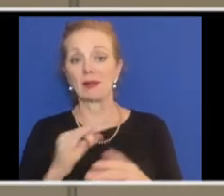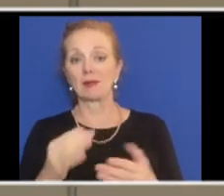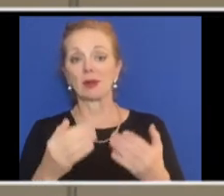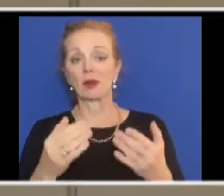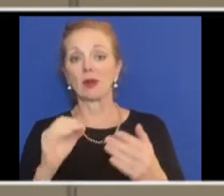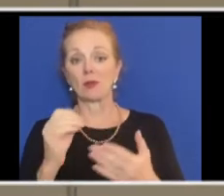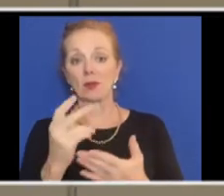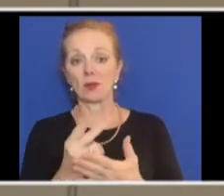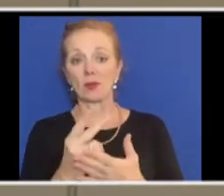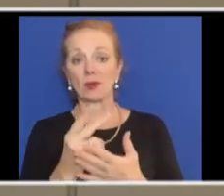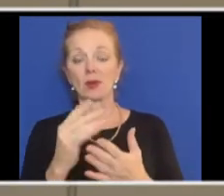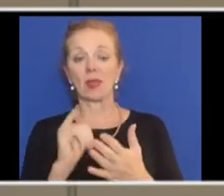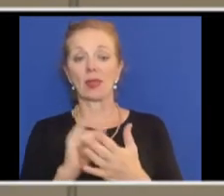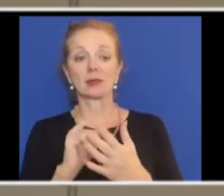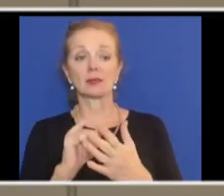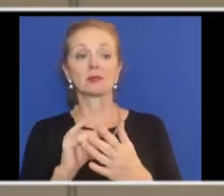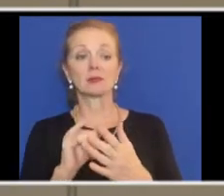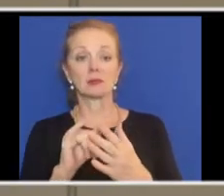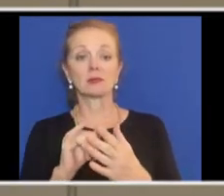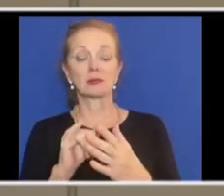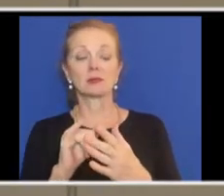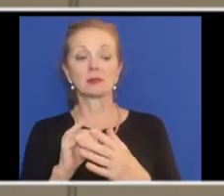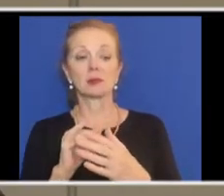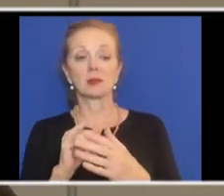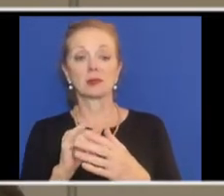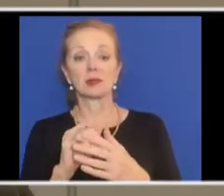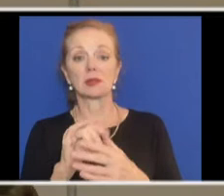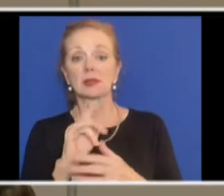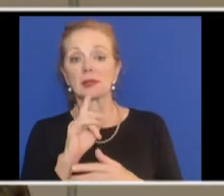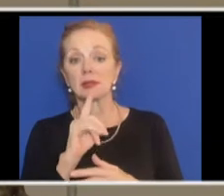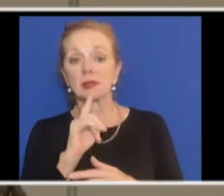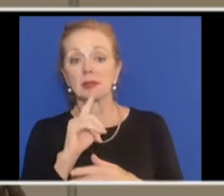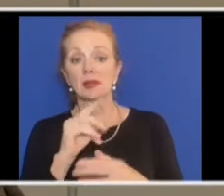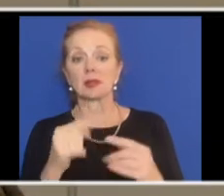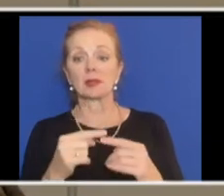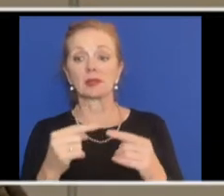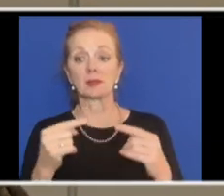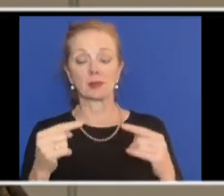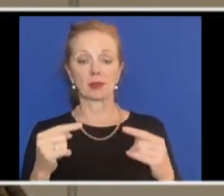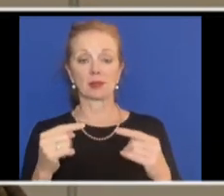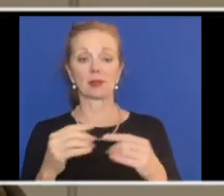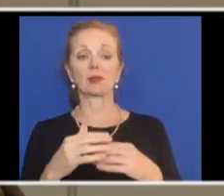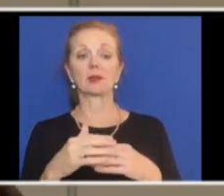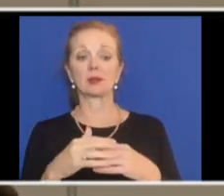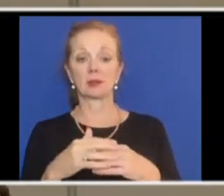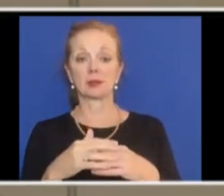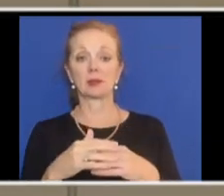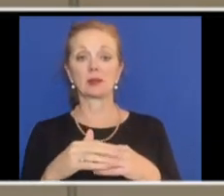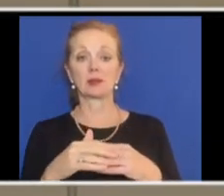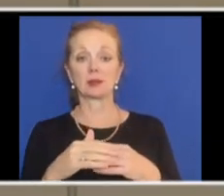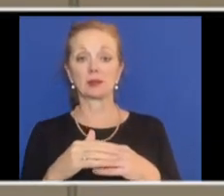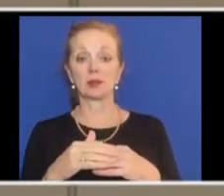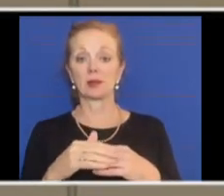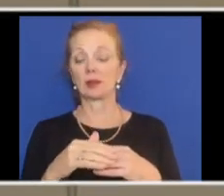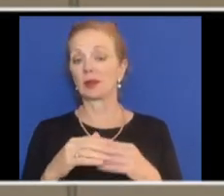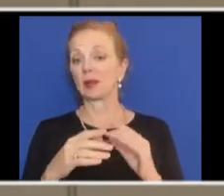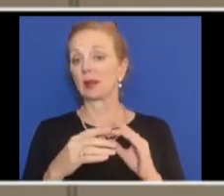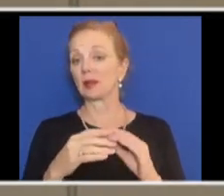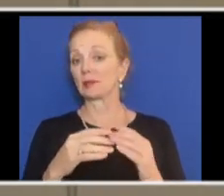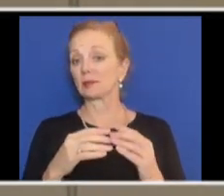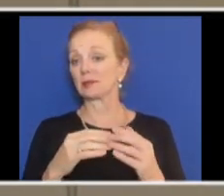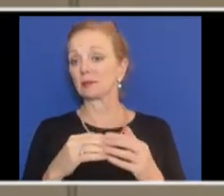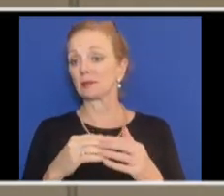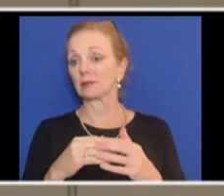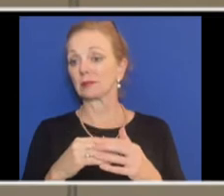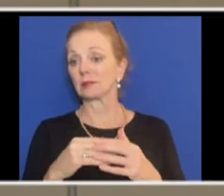approval of this petition there is opposition uh to this so after